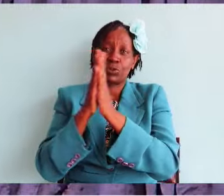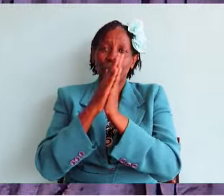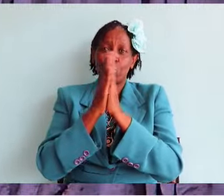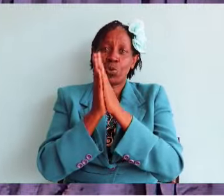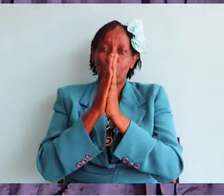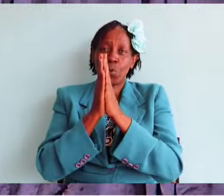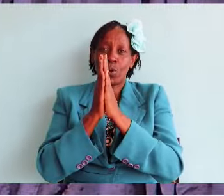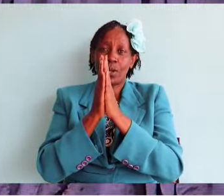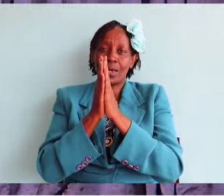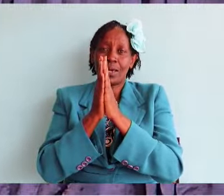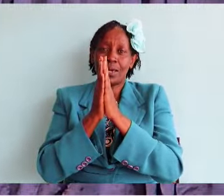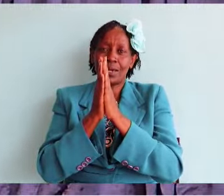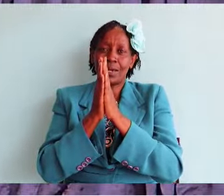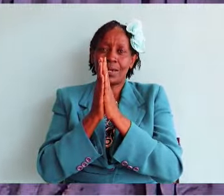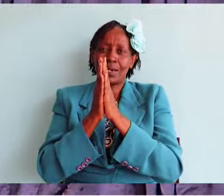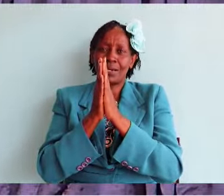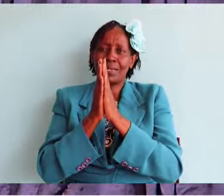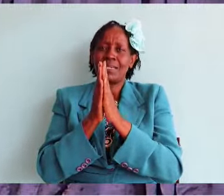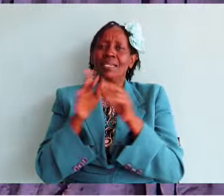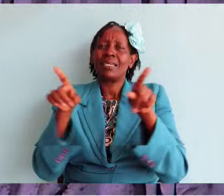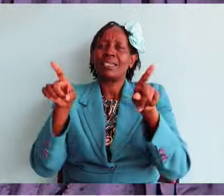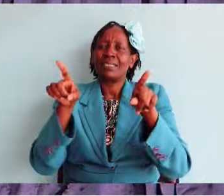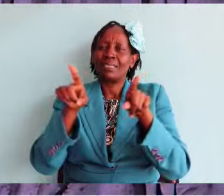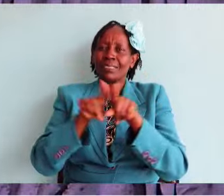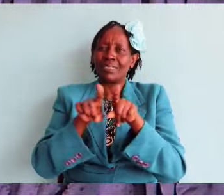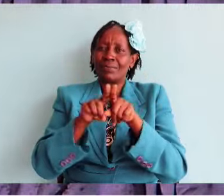It is still Gideon,